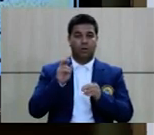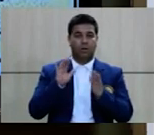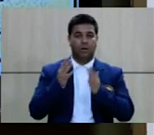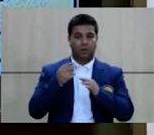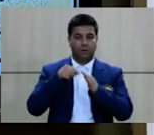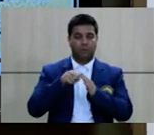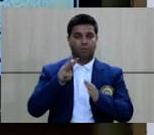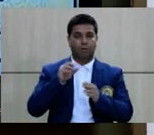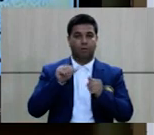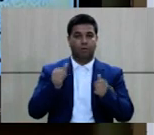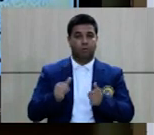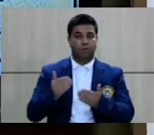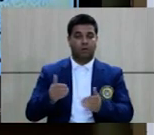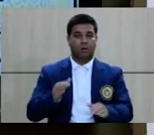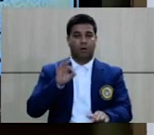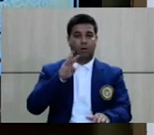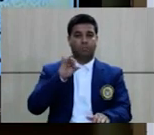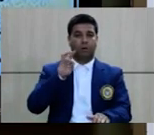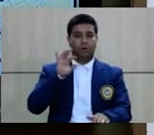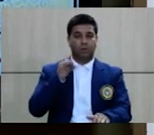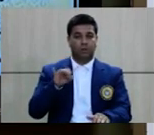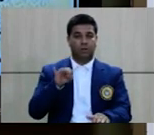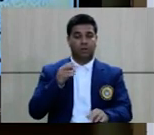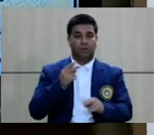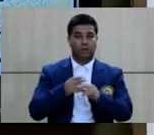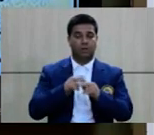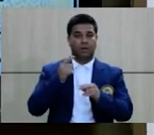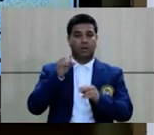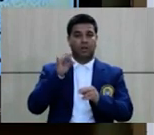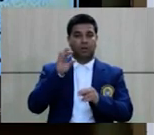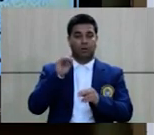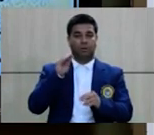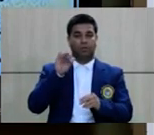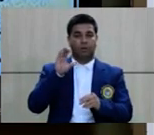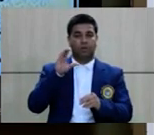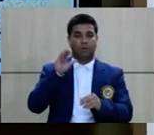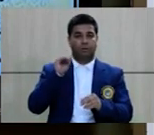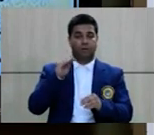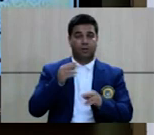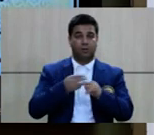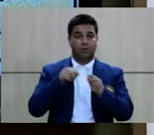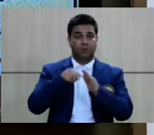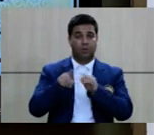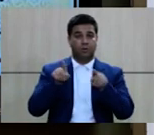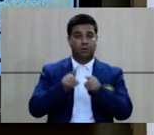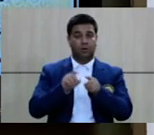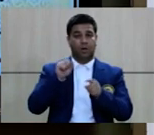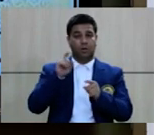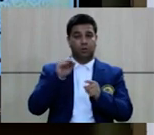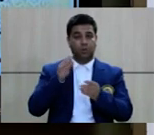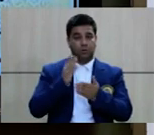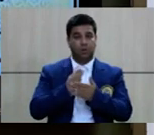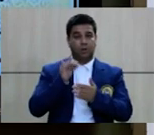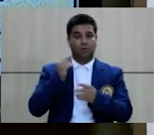modda. Ammoniy gidrofosfat keyingisi. Ammoniy gidrofosfat tarkibida ham azot